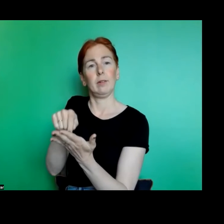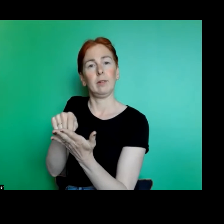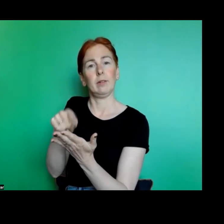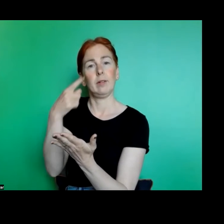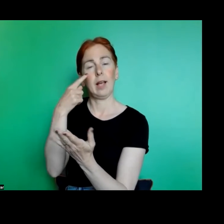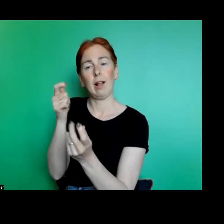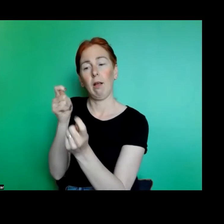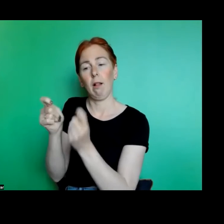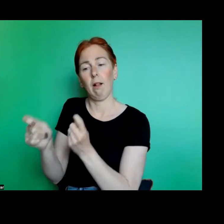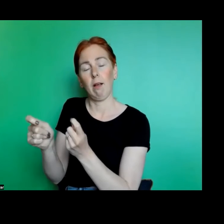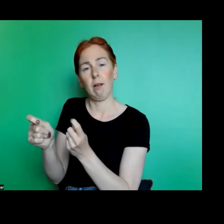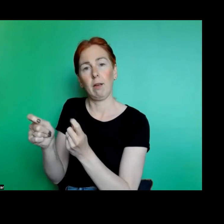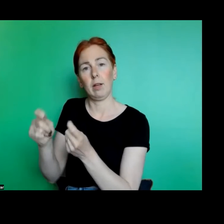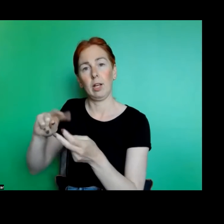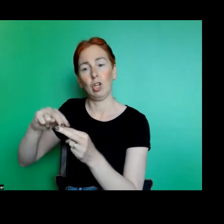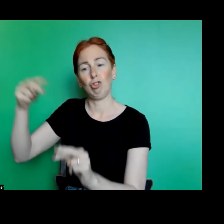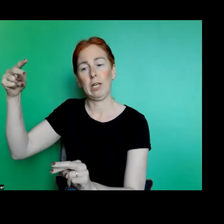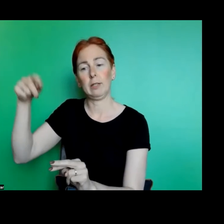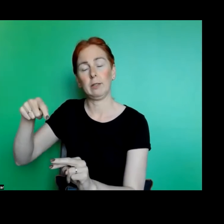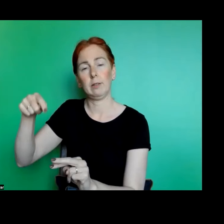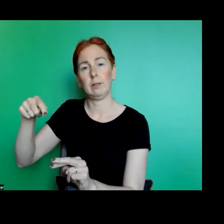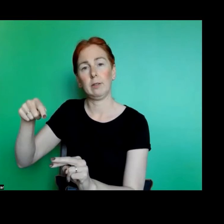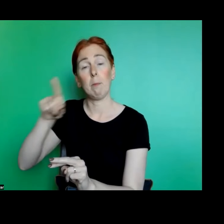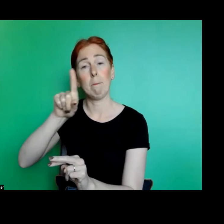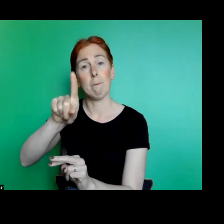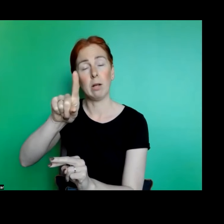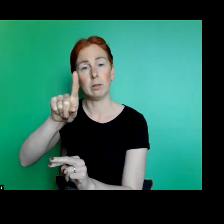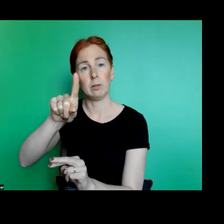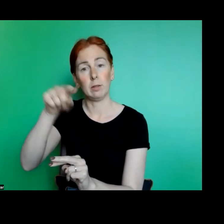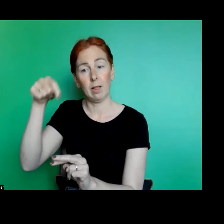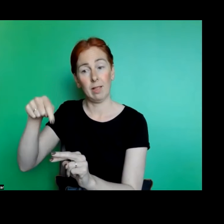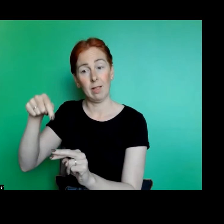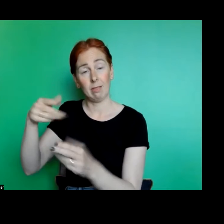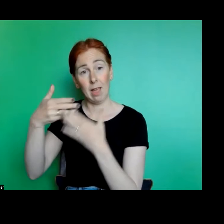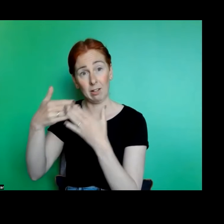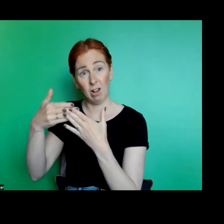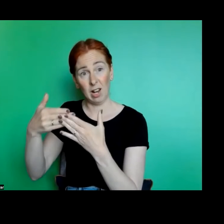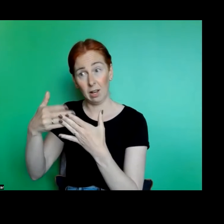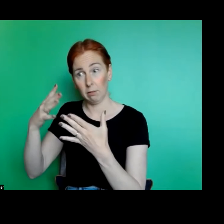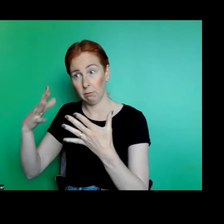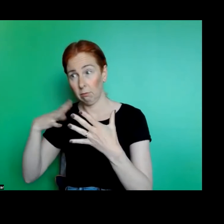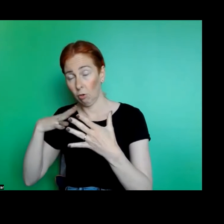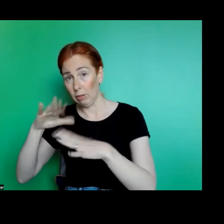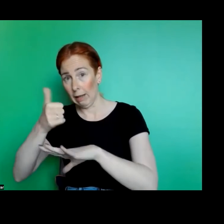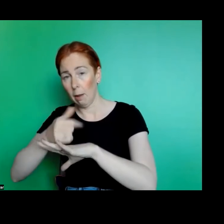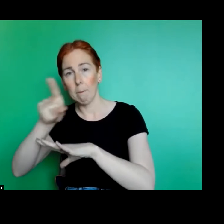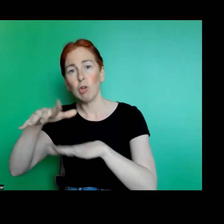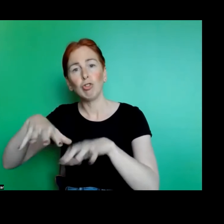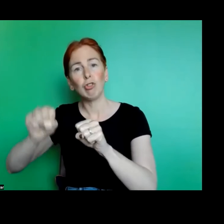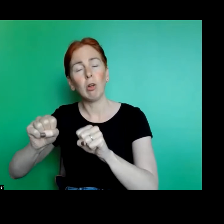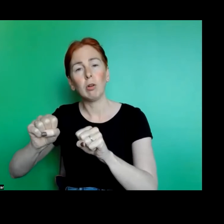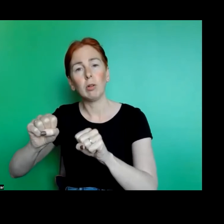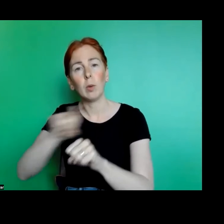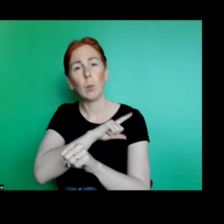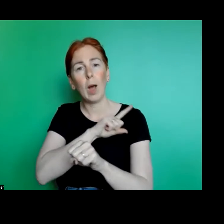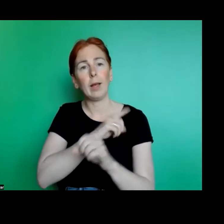that study can begin, you have to decide what your endpoints are going to be. And endpoints basically means what are you going to measure to work out whether the treatment's